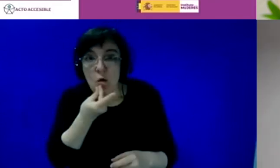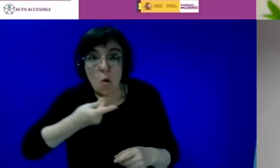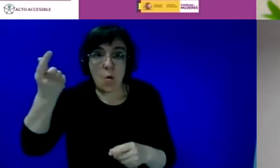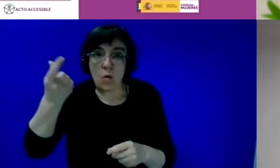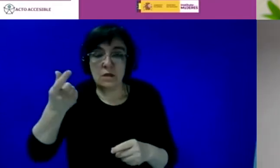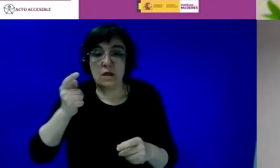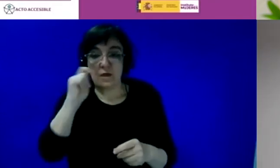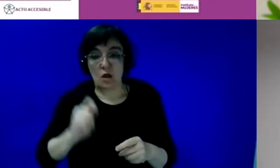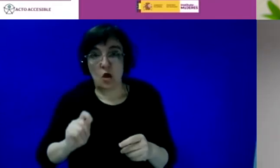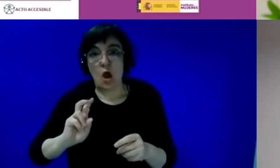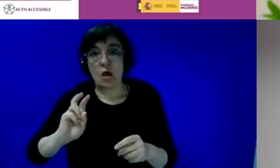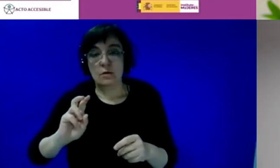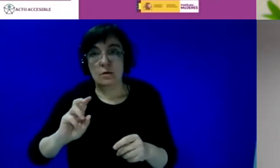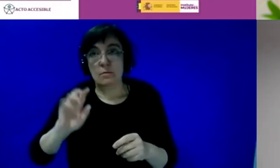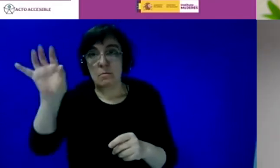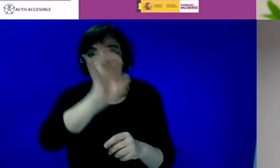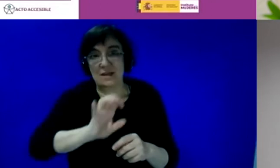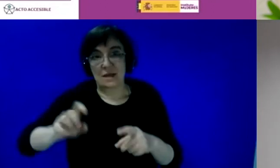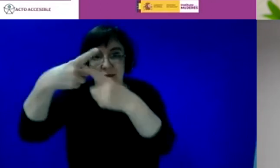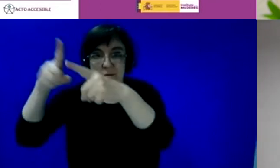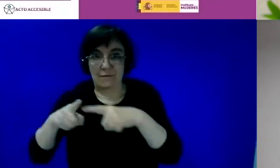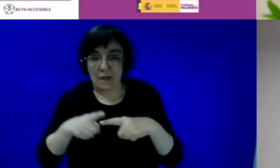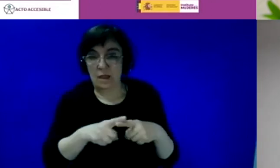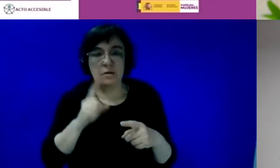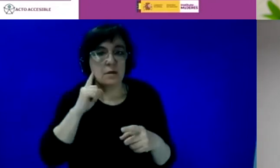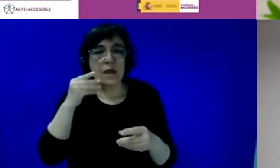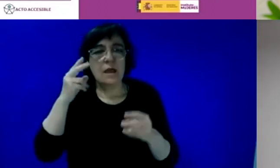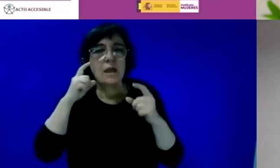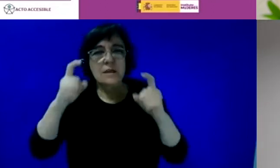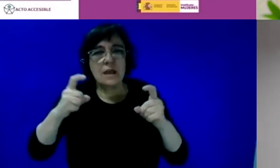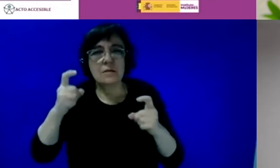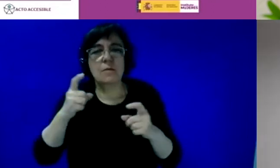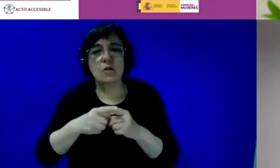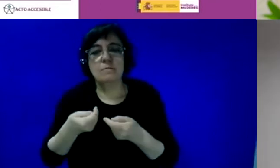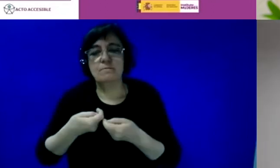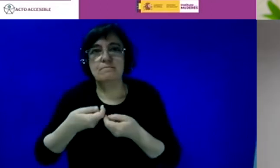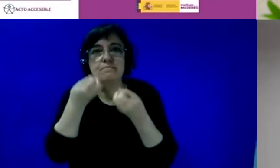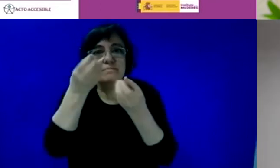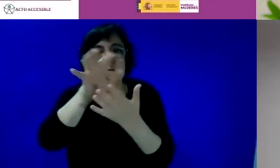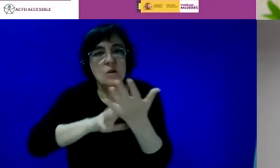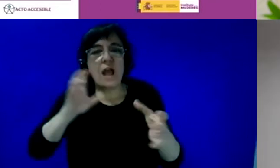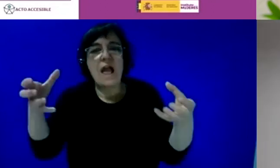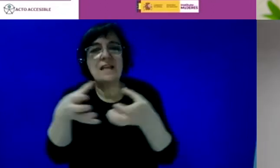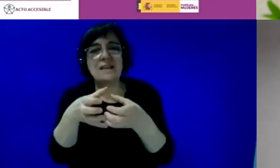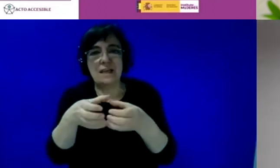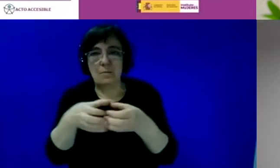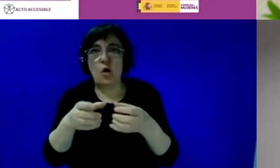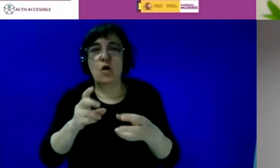it directly to the UN response team. We've been writing official letters, for example, to the head